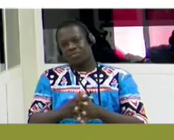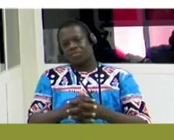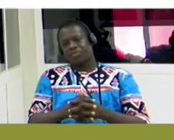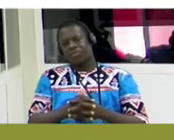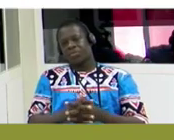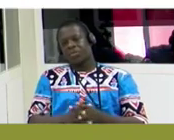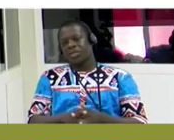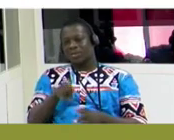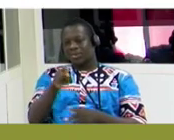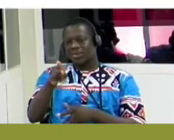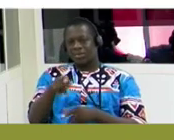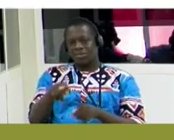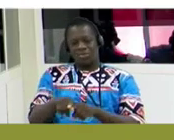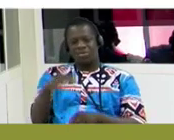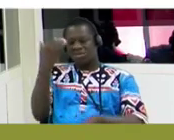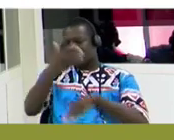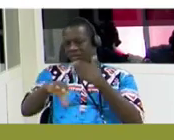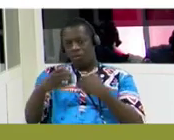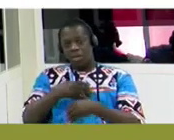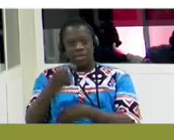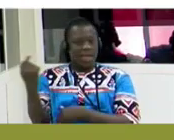But that's what they never want to hear,